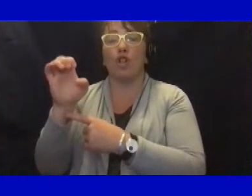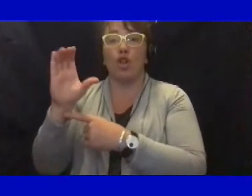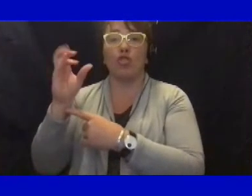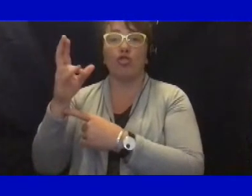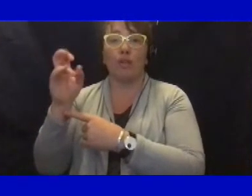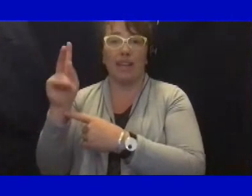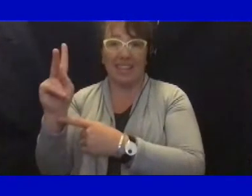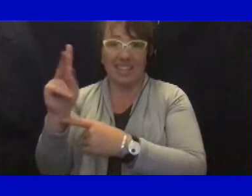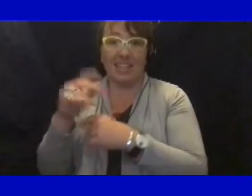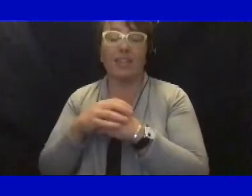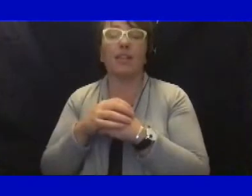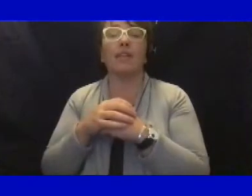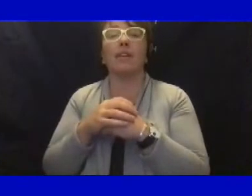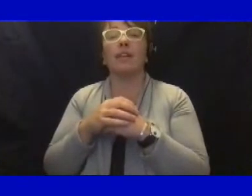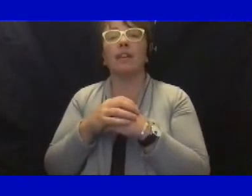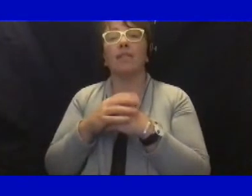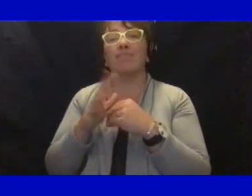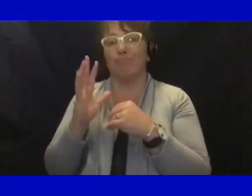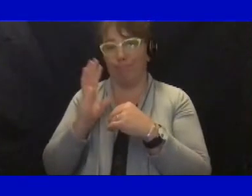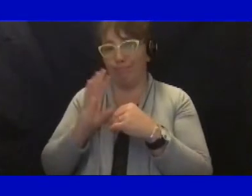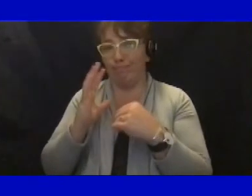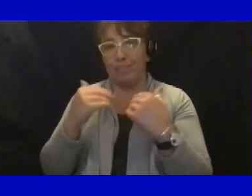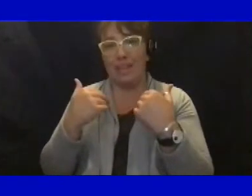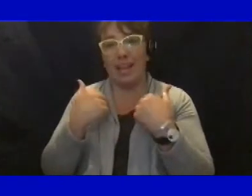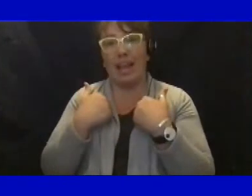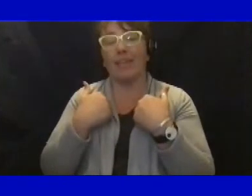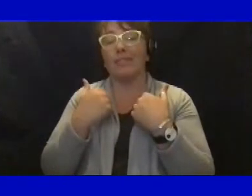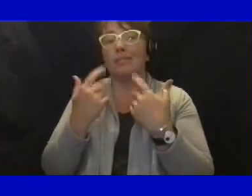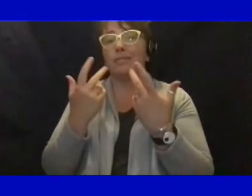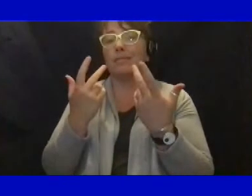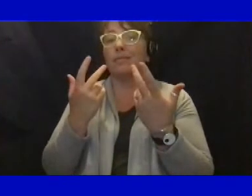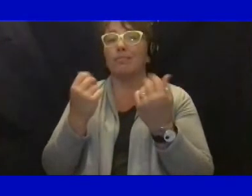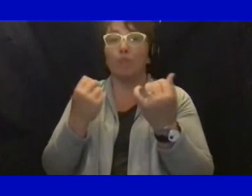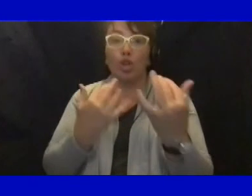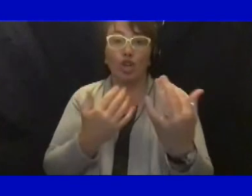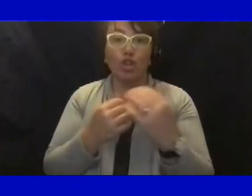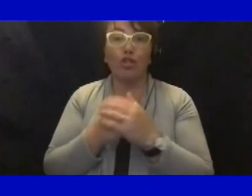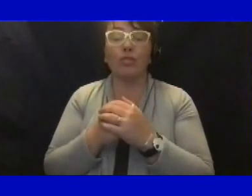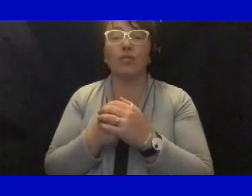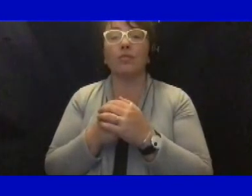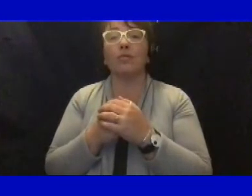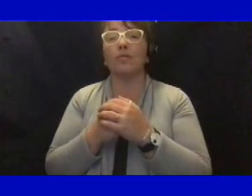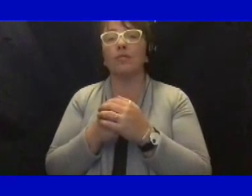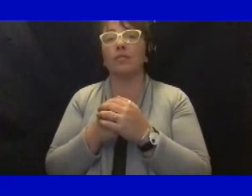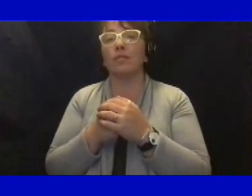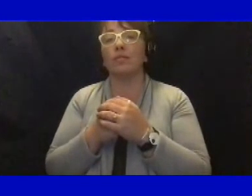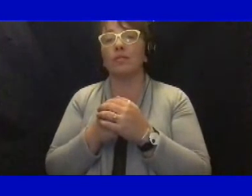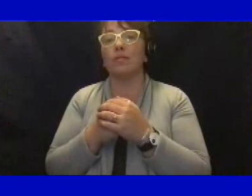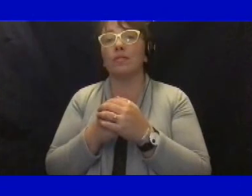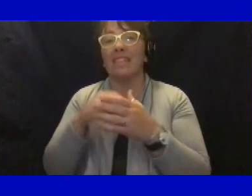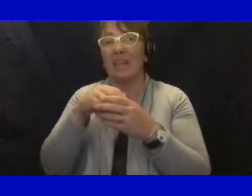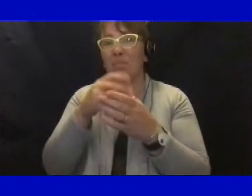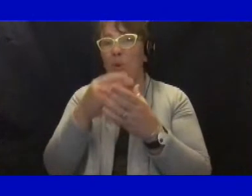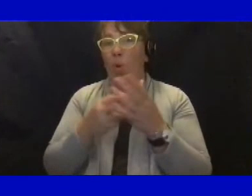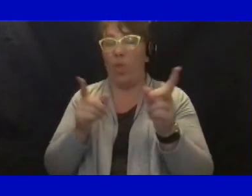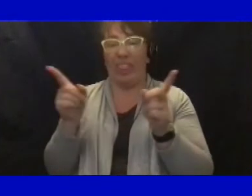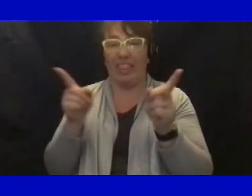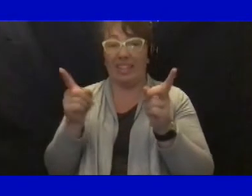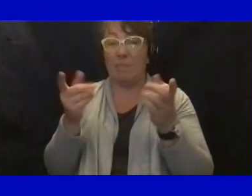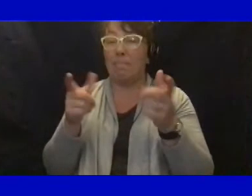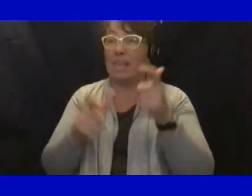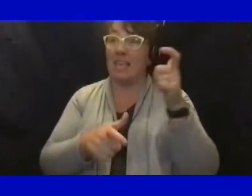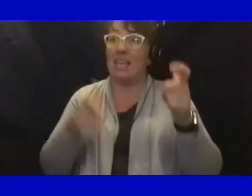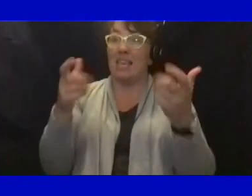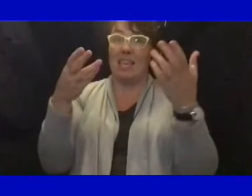of burned canyon just in Little San Gorgonio. There's 4 square miles of burned canyon in Noble Creek. So these are big canyons that